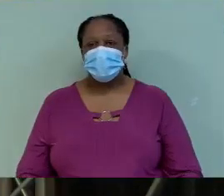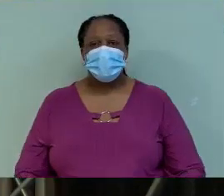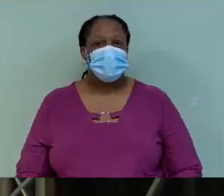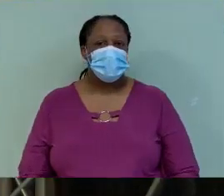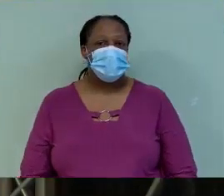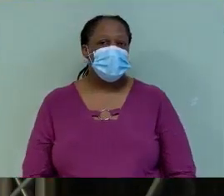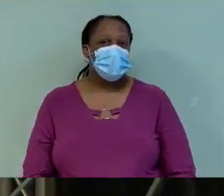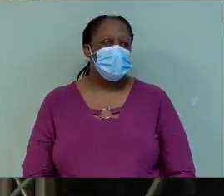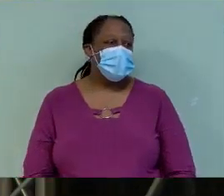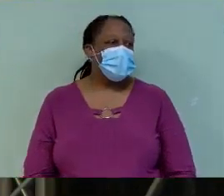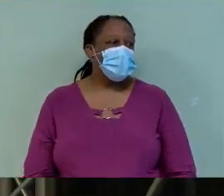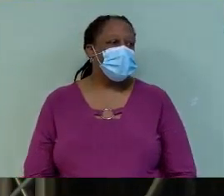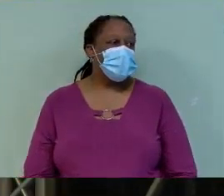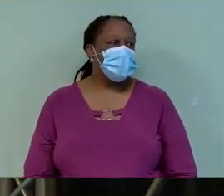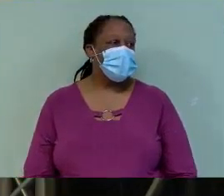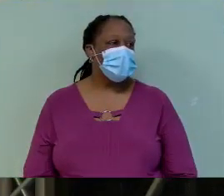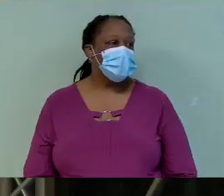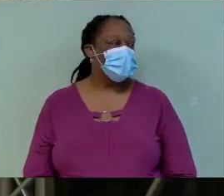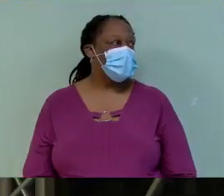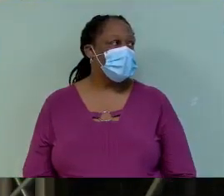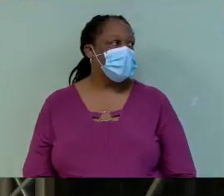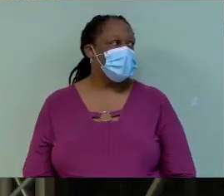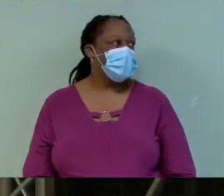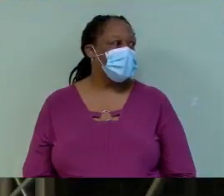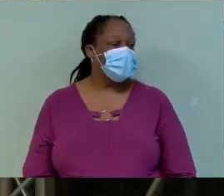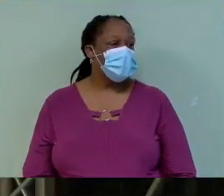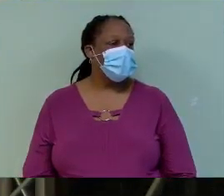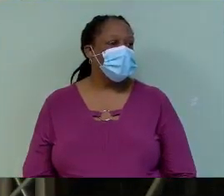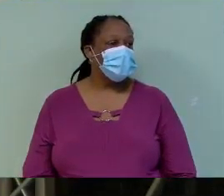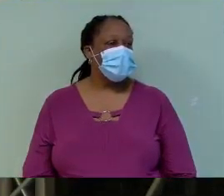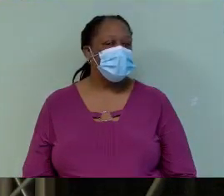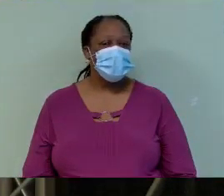Thank you, Mr. Williams, for having me today.